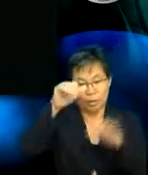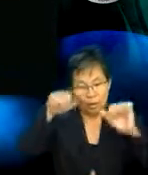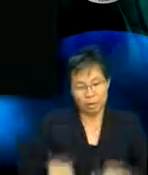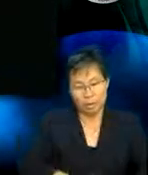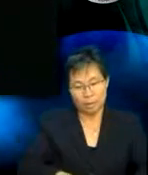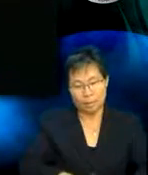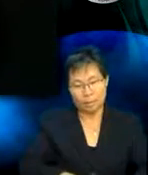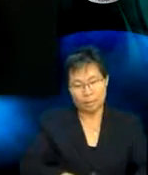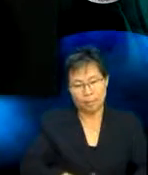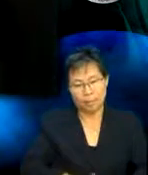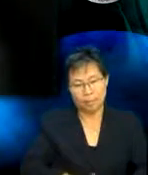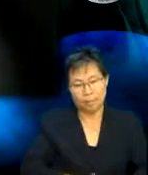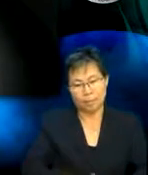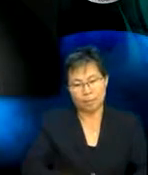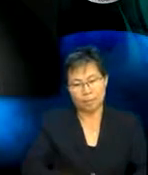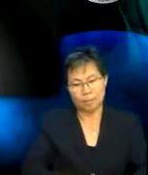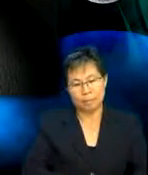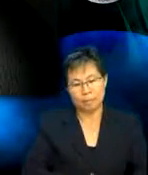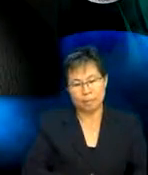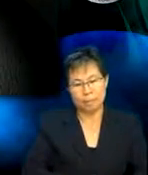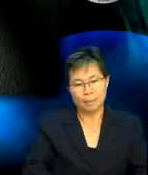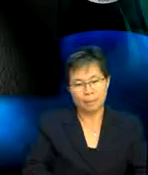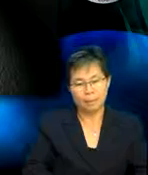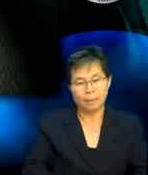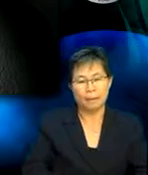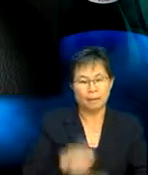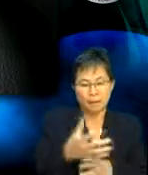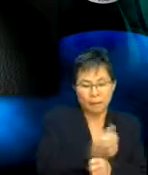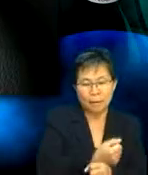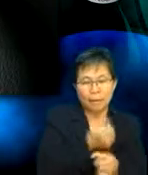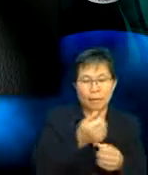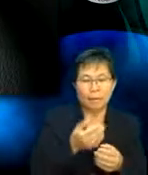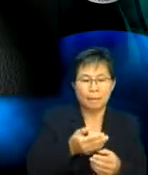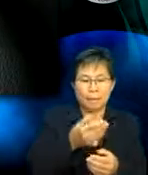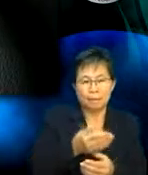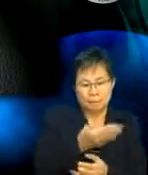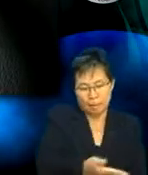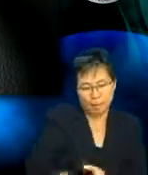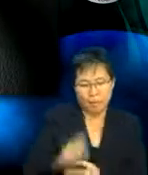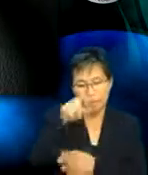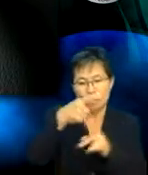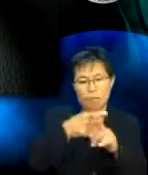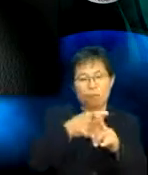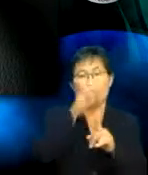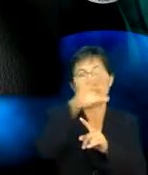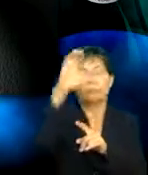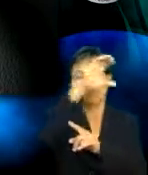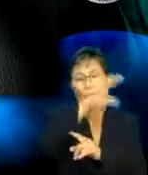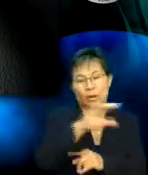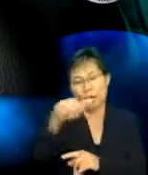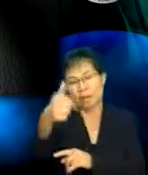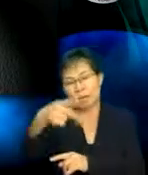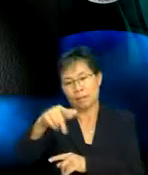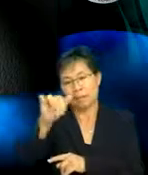It is believed that we will be able to mine for minerals and other precious metals on